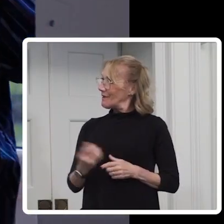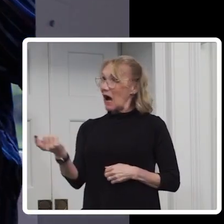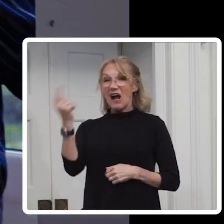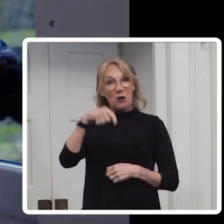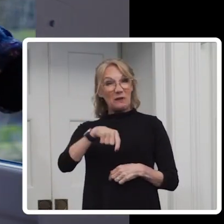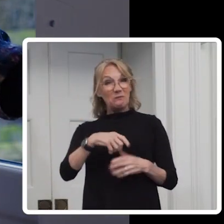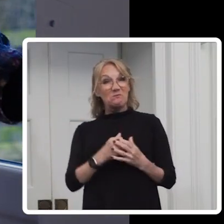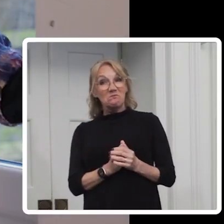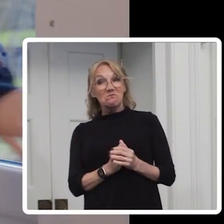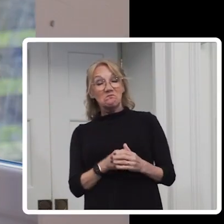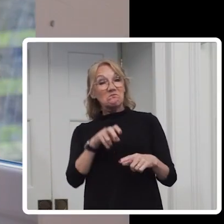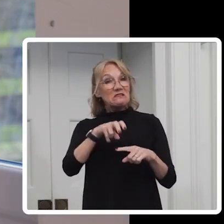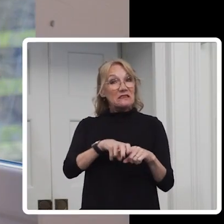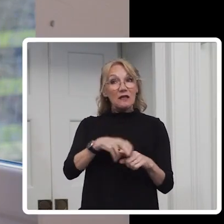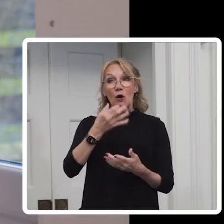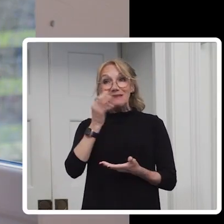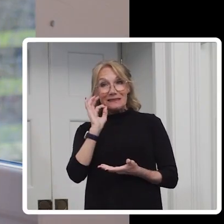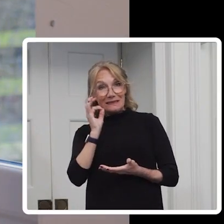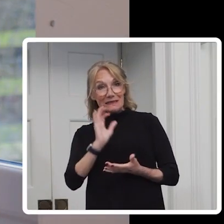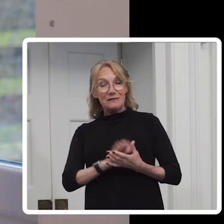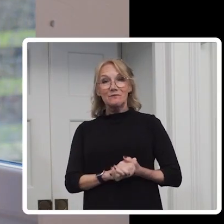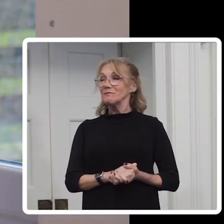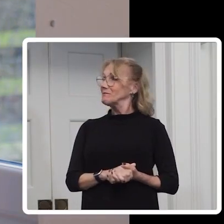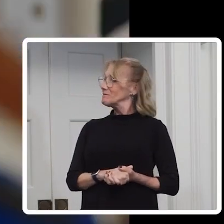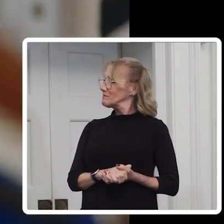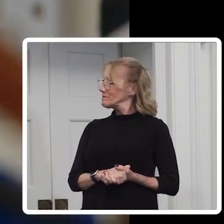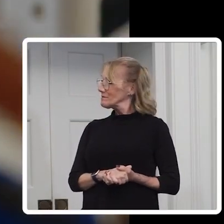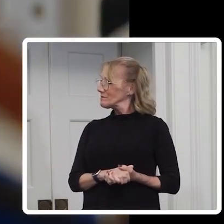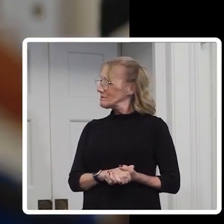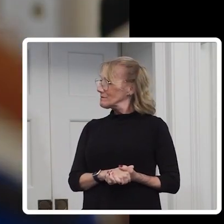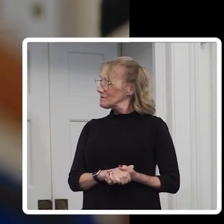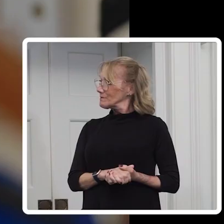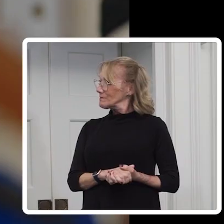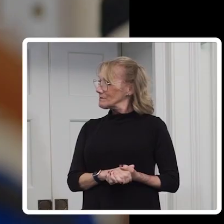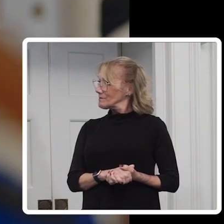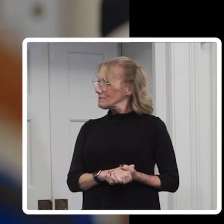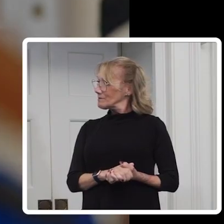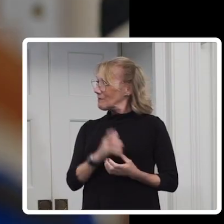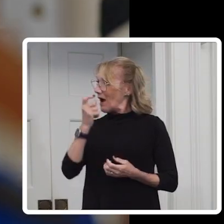I come in and I sit down with a cup of tea and think about what I'm going to do next.